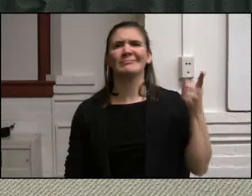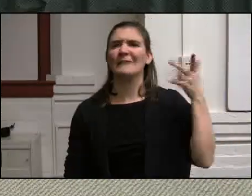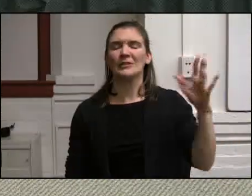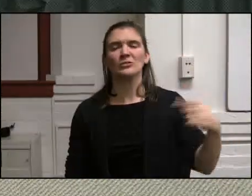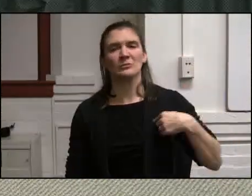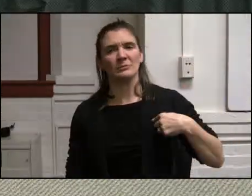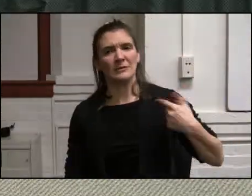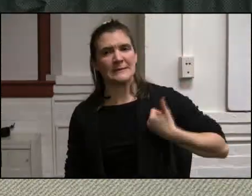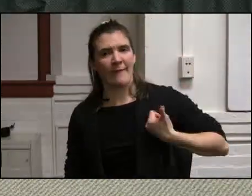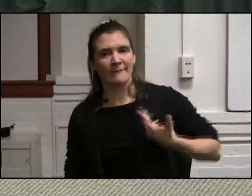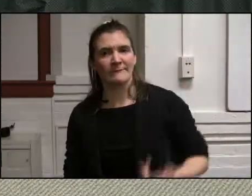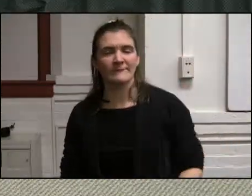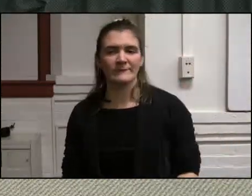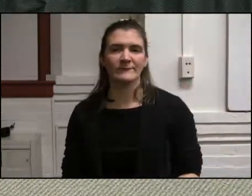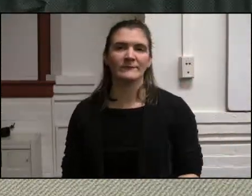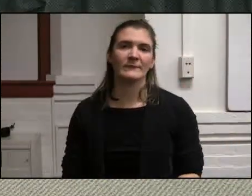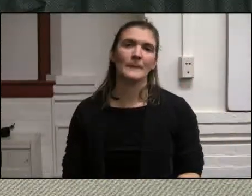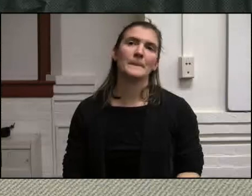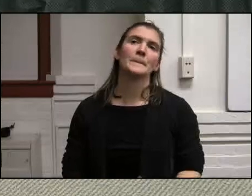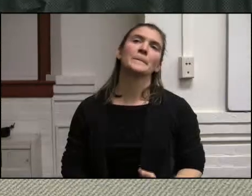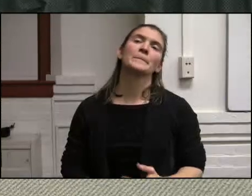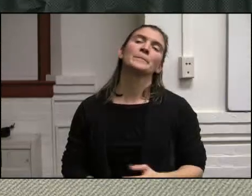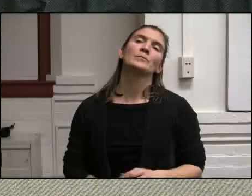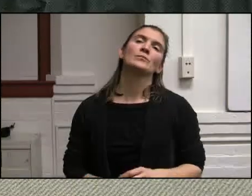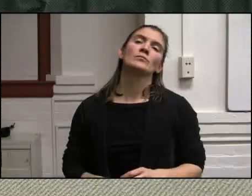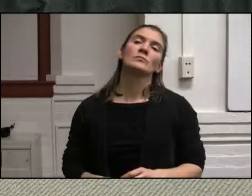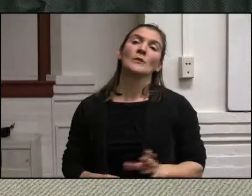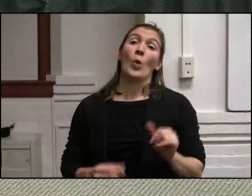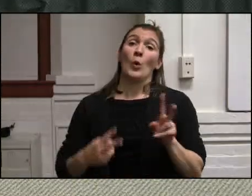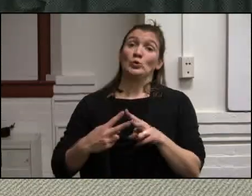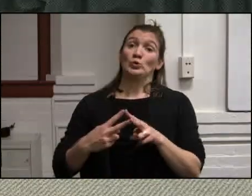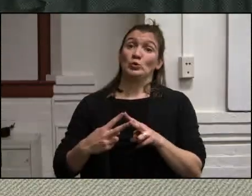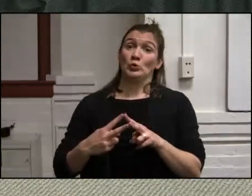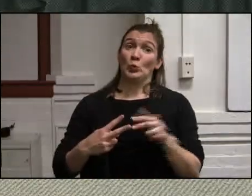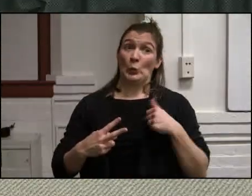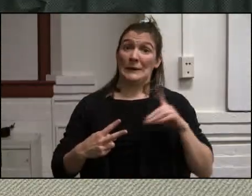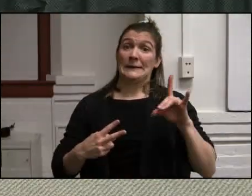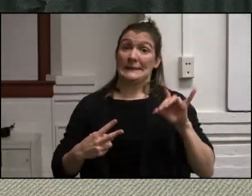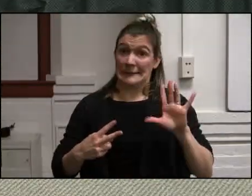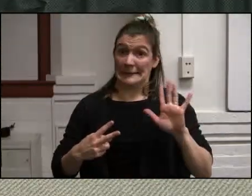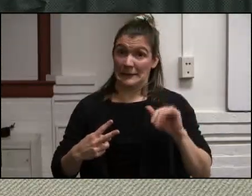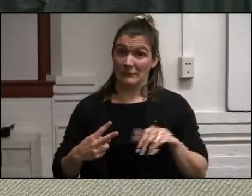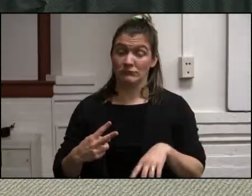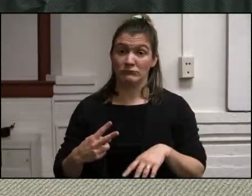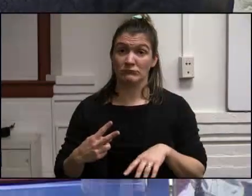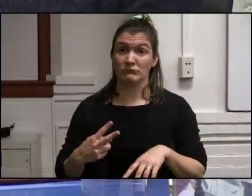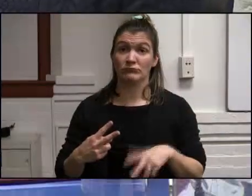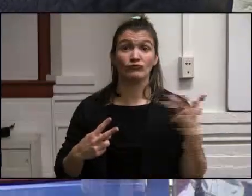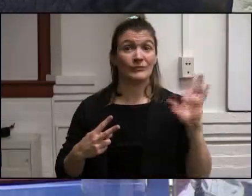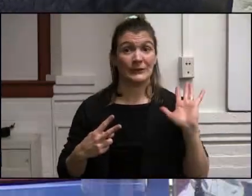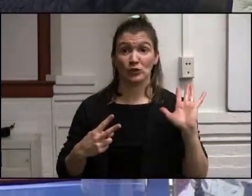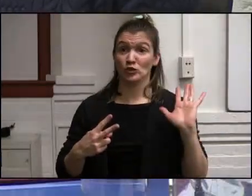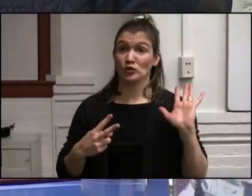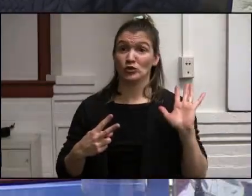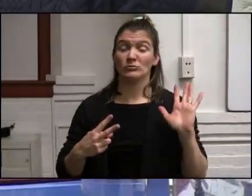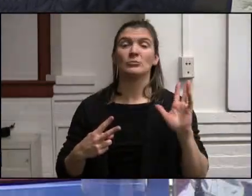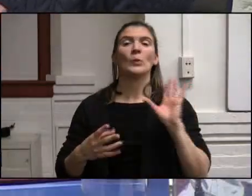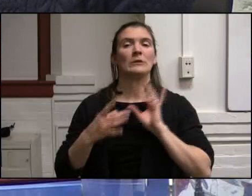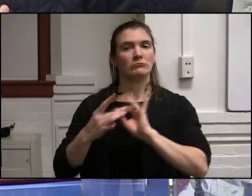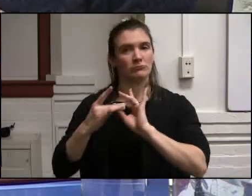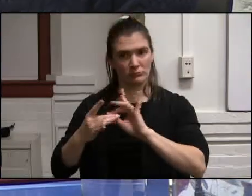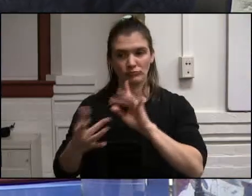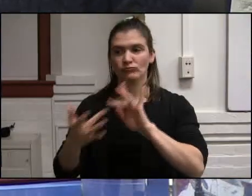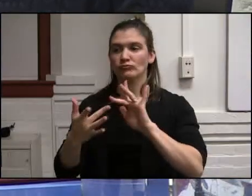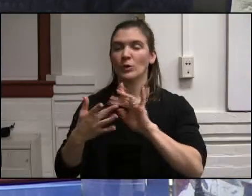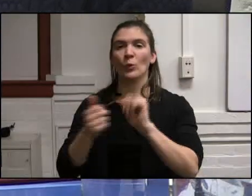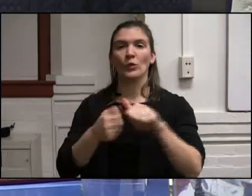for communities to use general obligation bonds. Those are the two directed actions. We did those two things. We are engaged